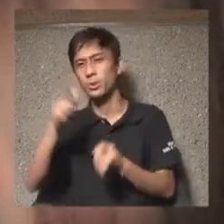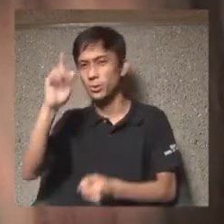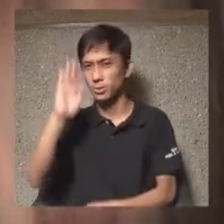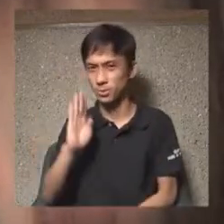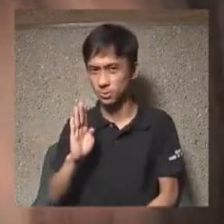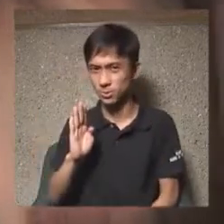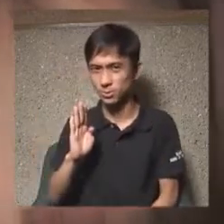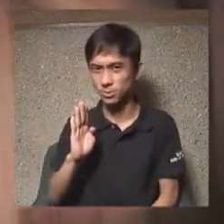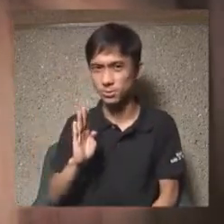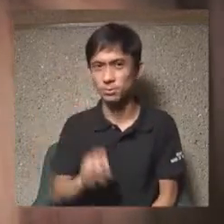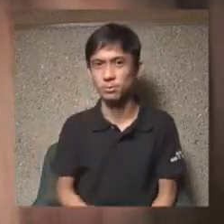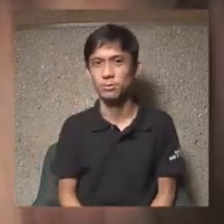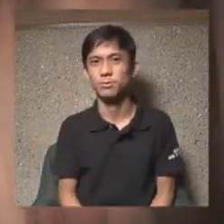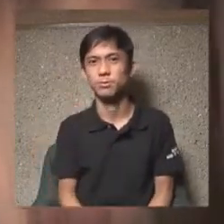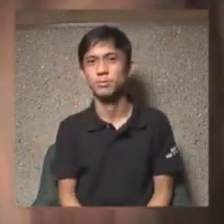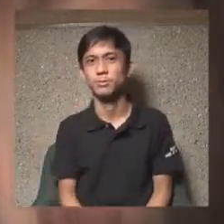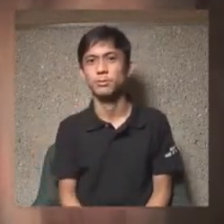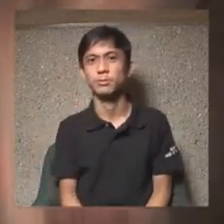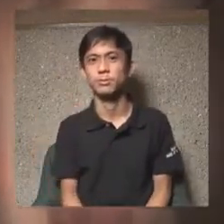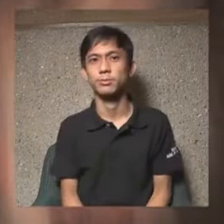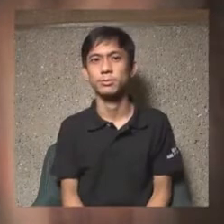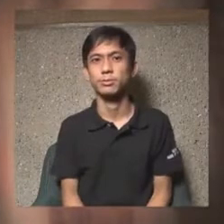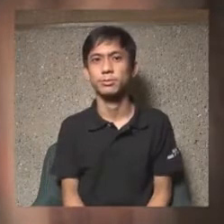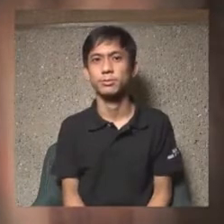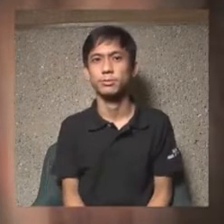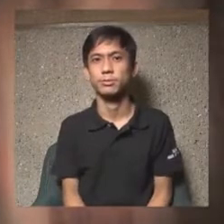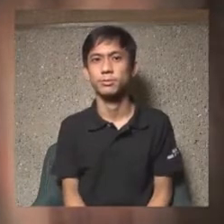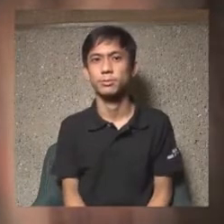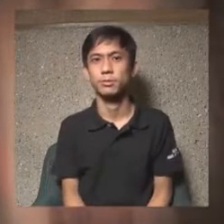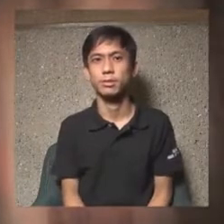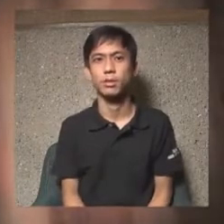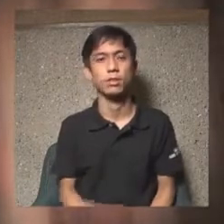Pumipiglas tayo. Kaya tayo natatalo.